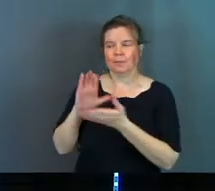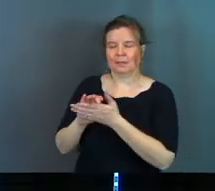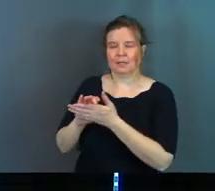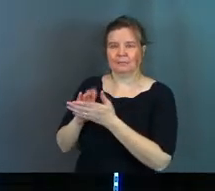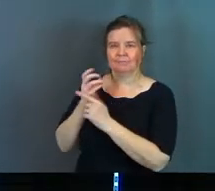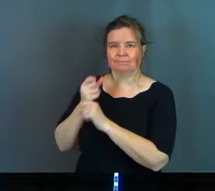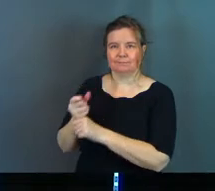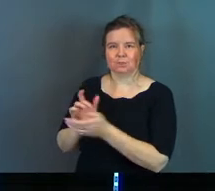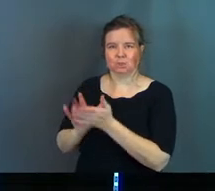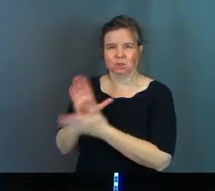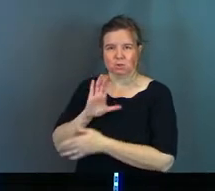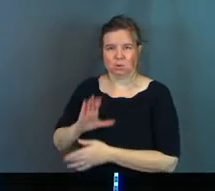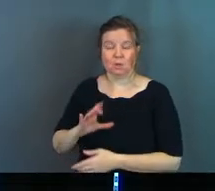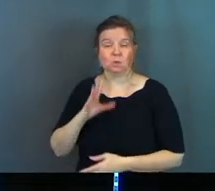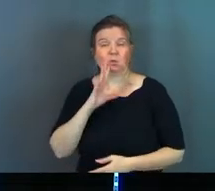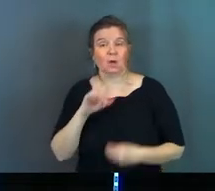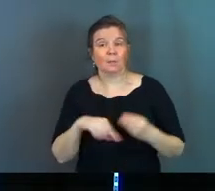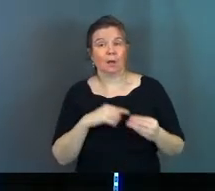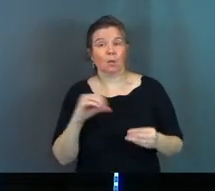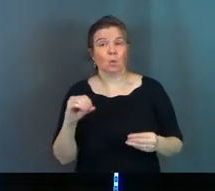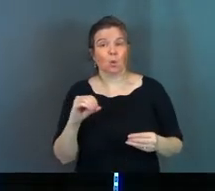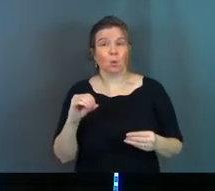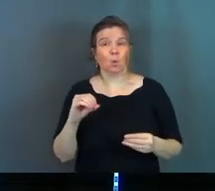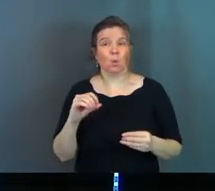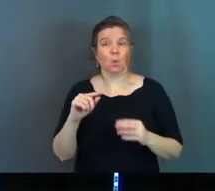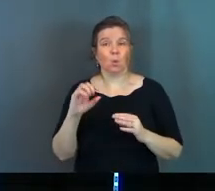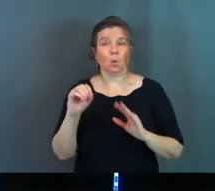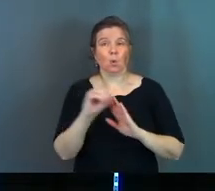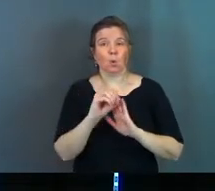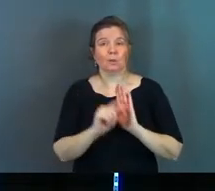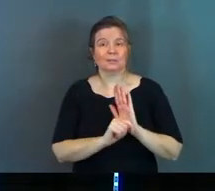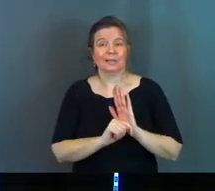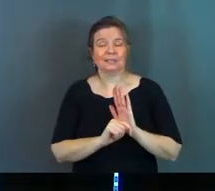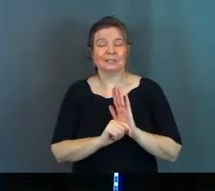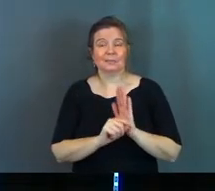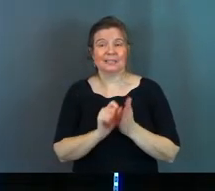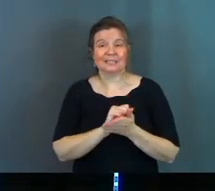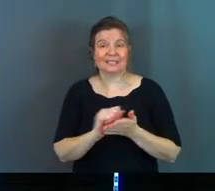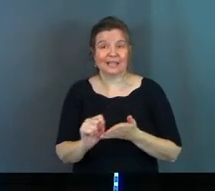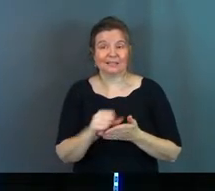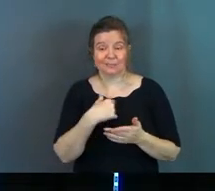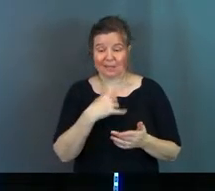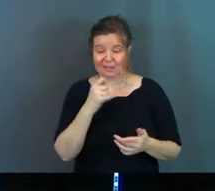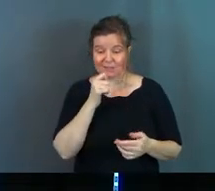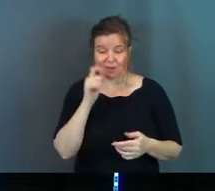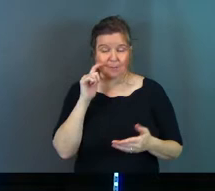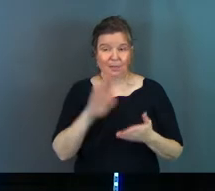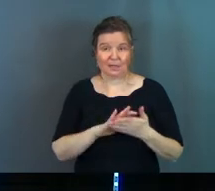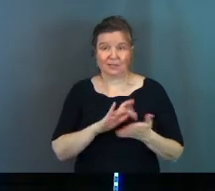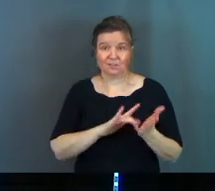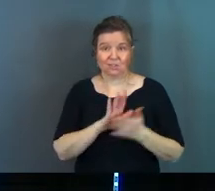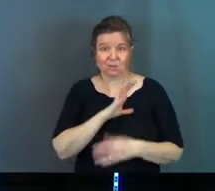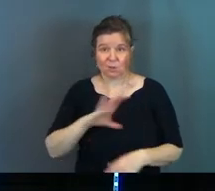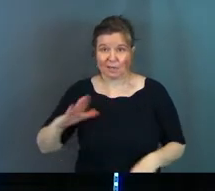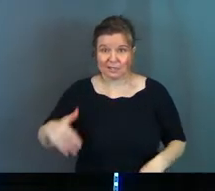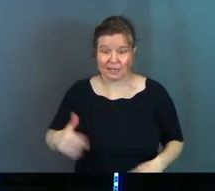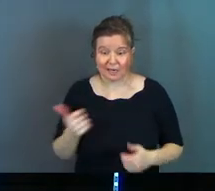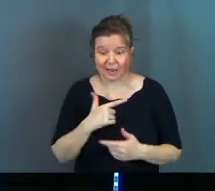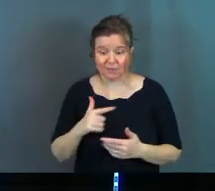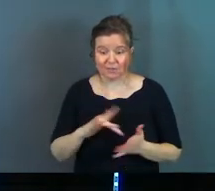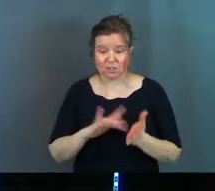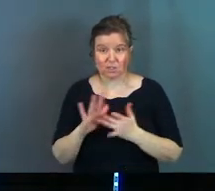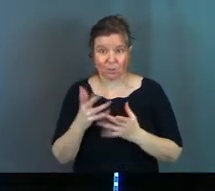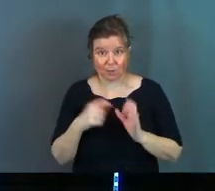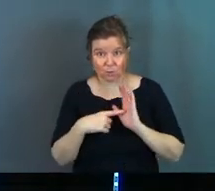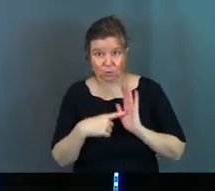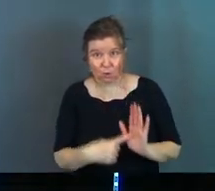about Old Testament saints there, the Old Testament Jews. And it's saying that because they had not believed in Jesus Christ yet, everything that Jesus wanted